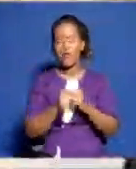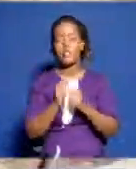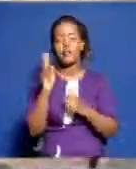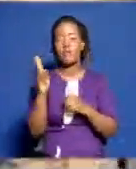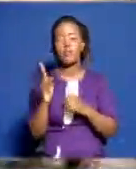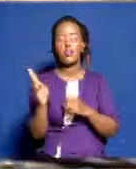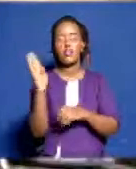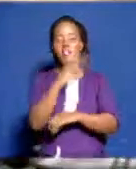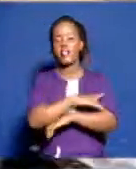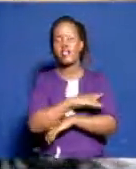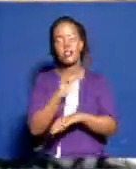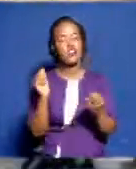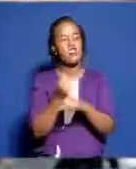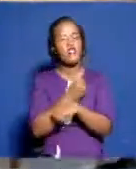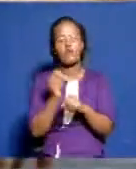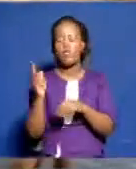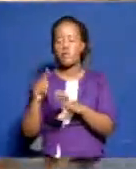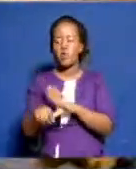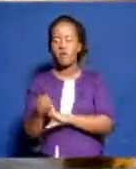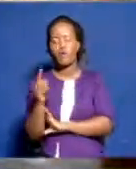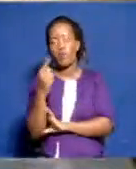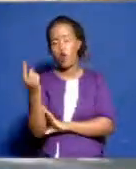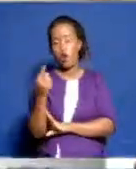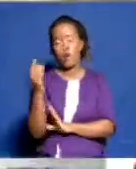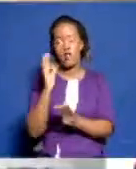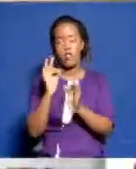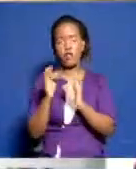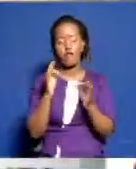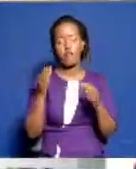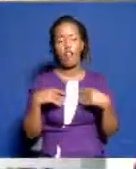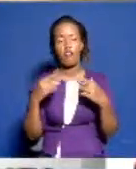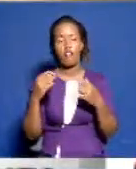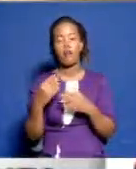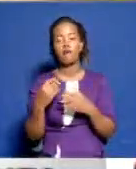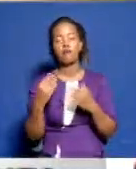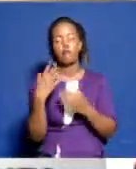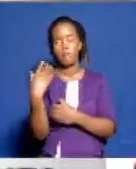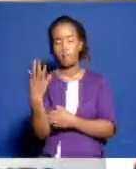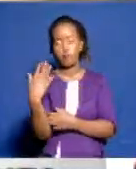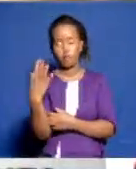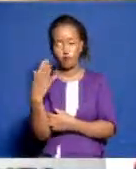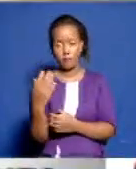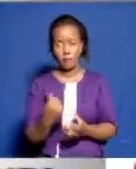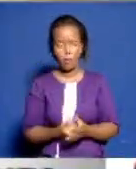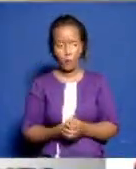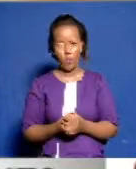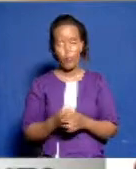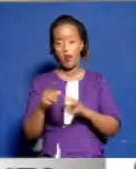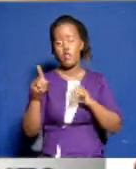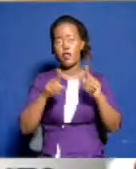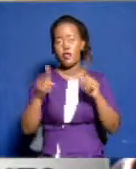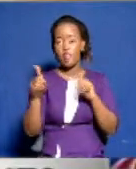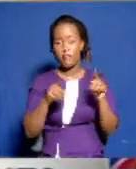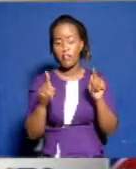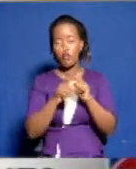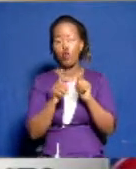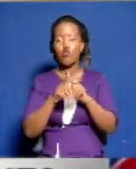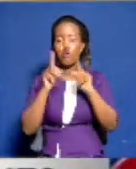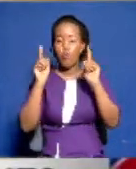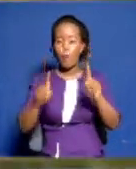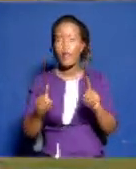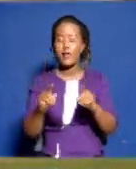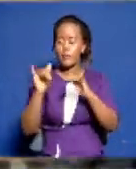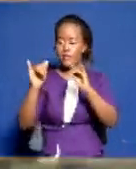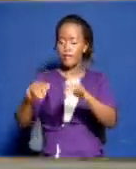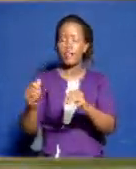the country unless a specific exemption applies. Travelers from the US to the UK must self-isolate for 10 days on